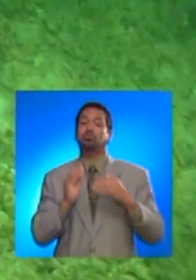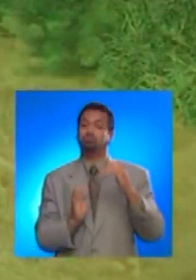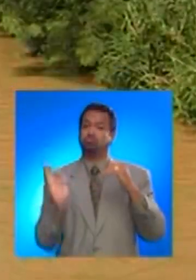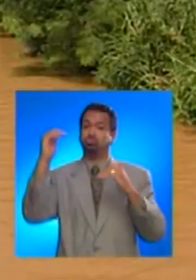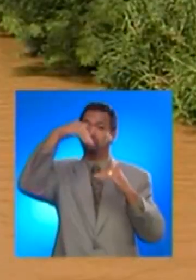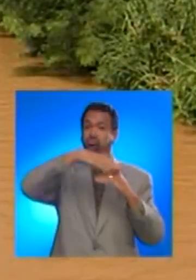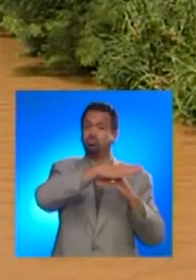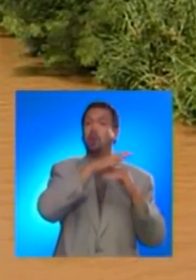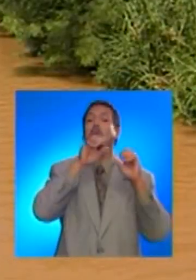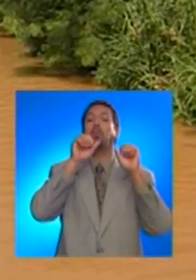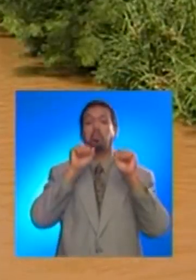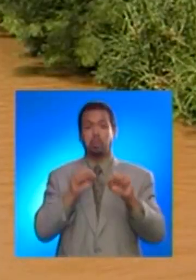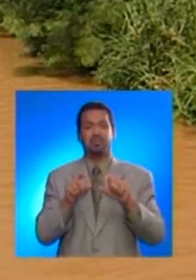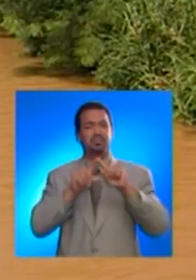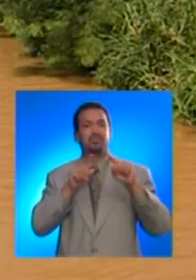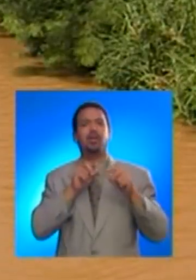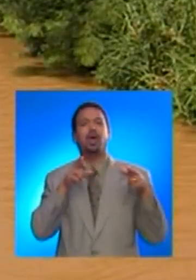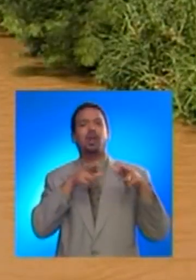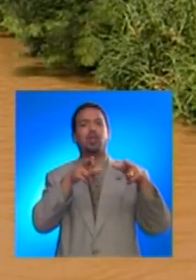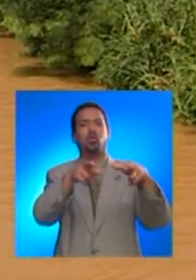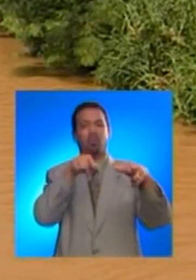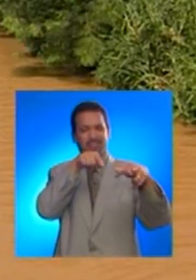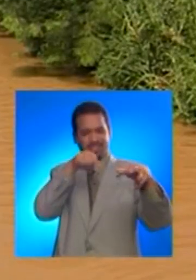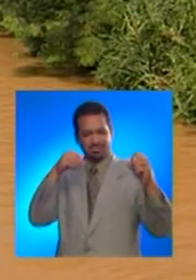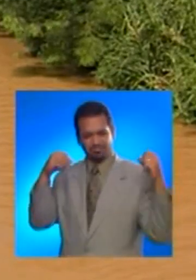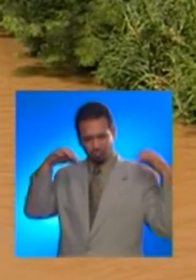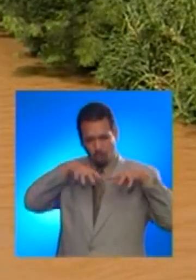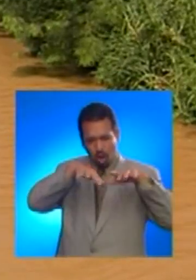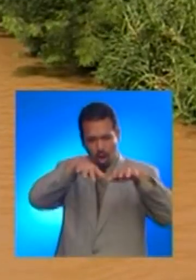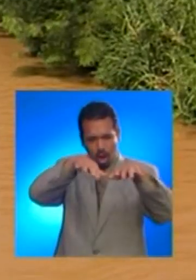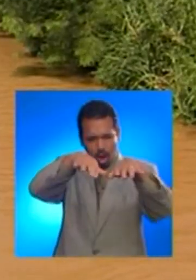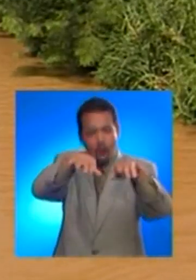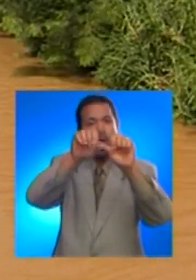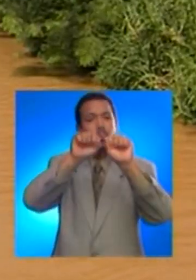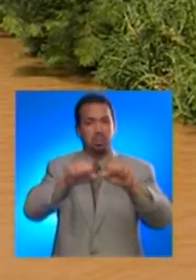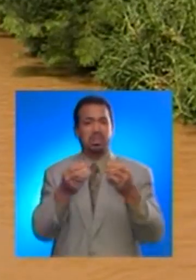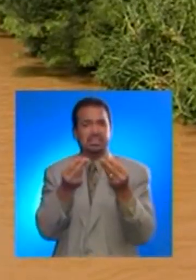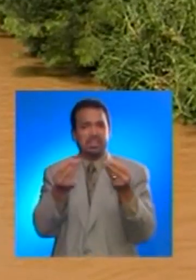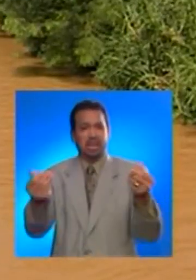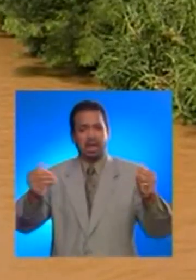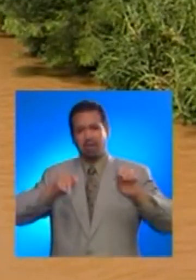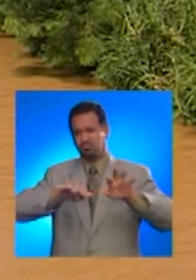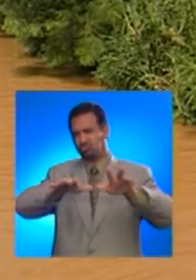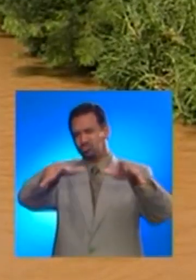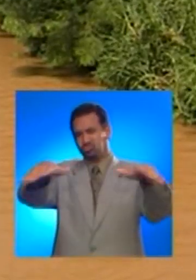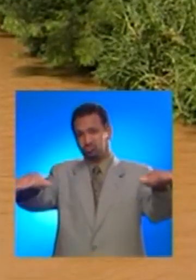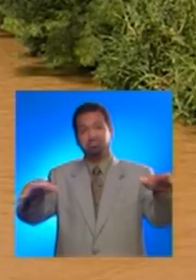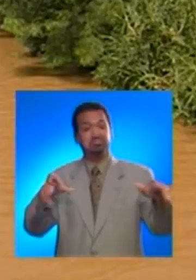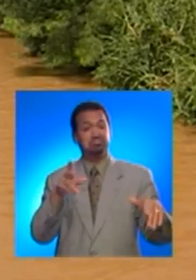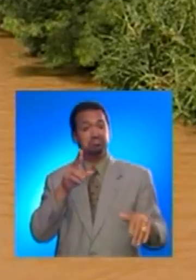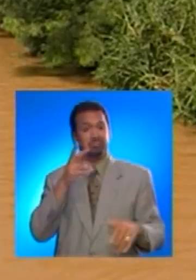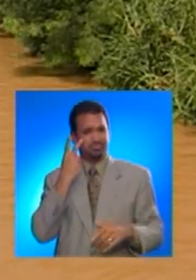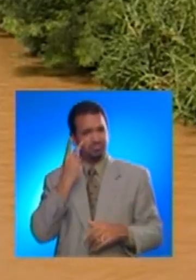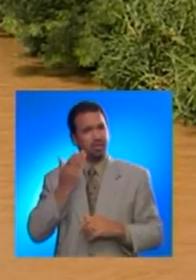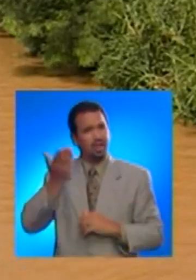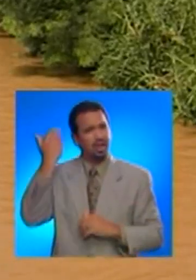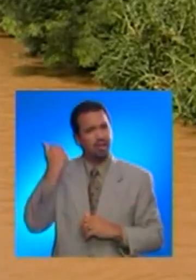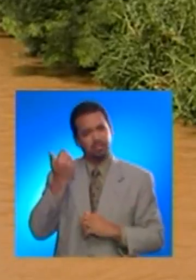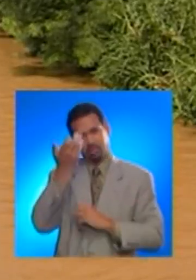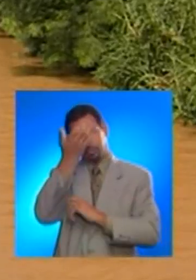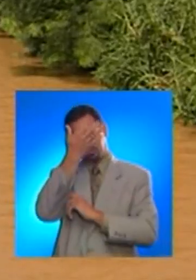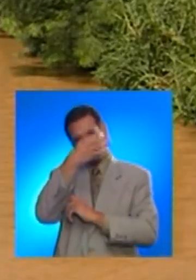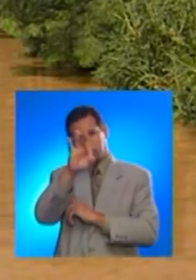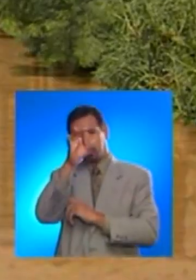zone. Tsunamis can travel up rivers, causing damage thousands of feet inland. This was observed in the